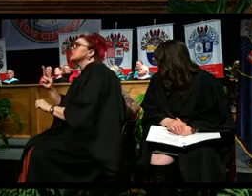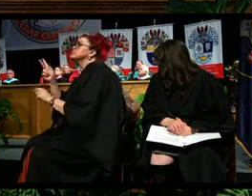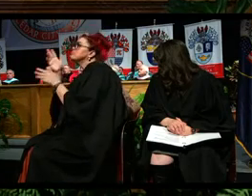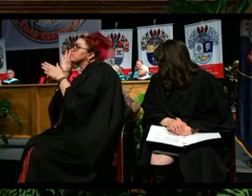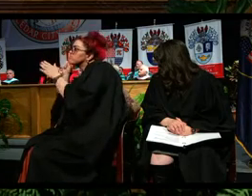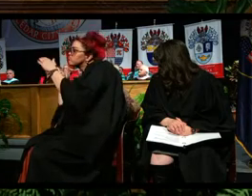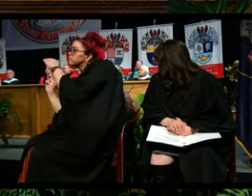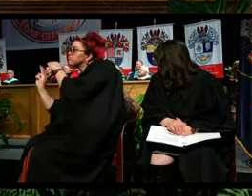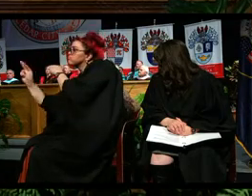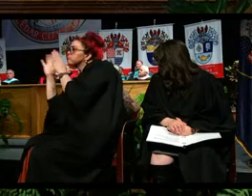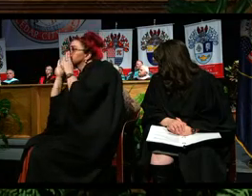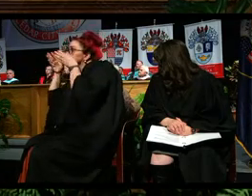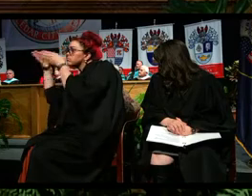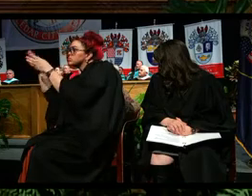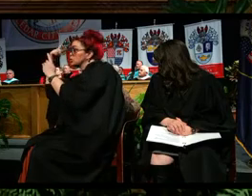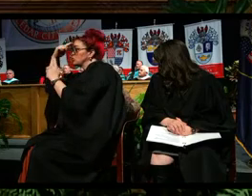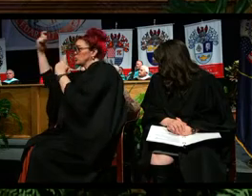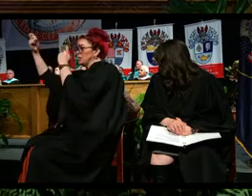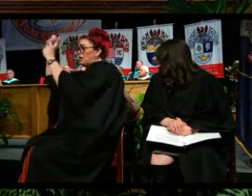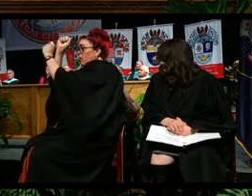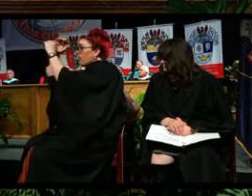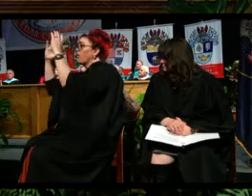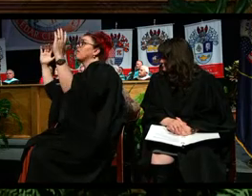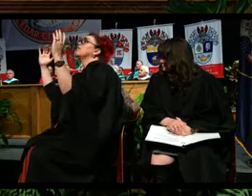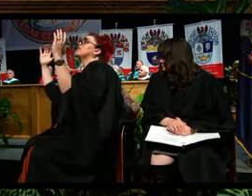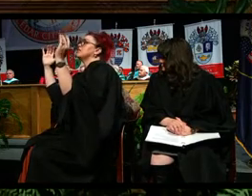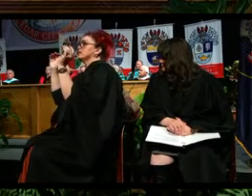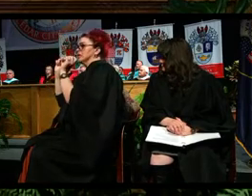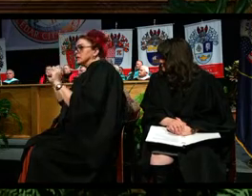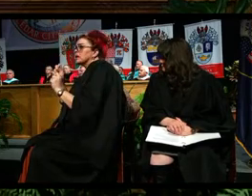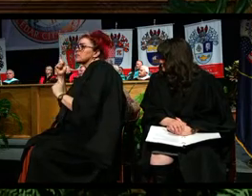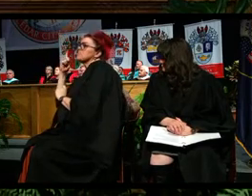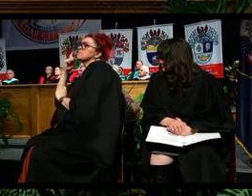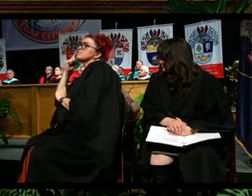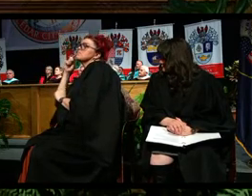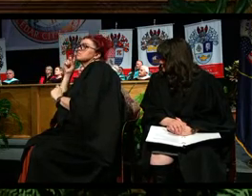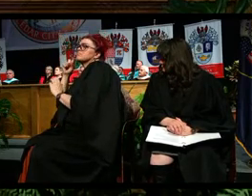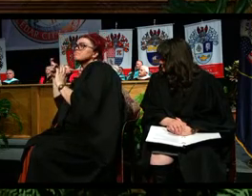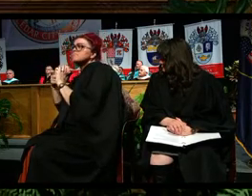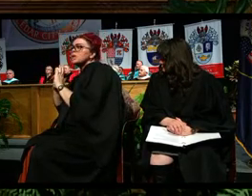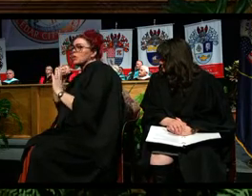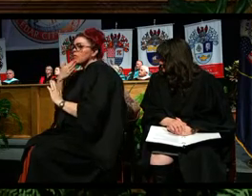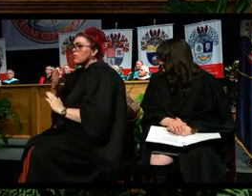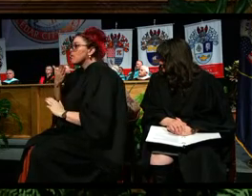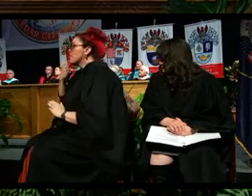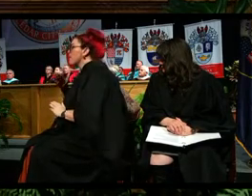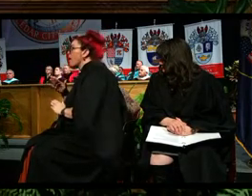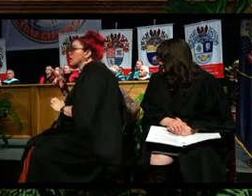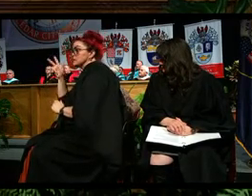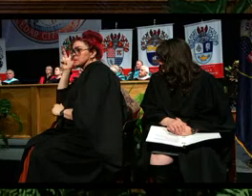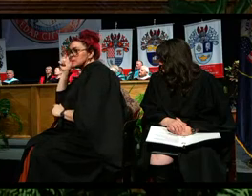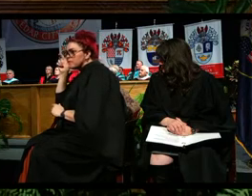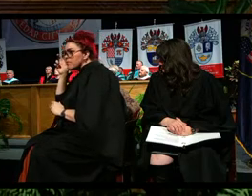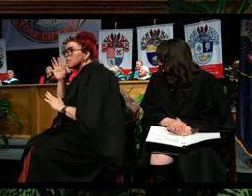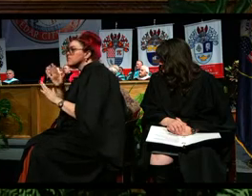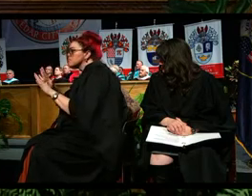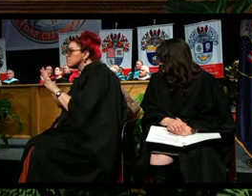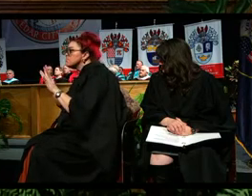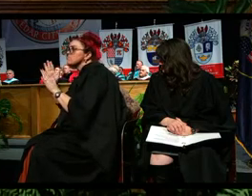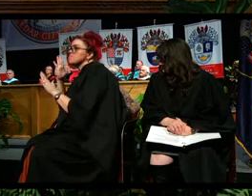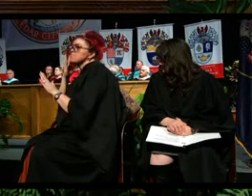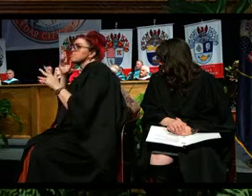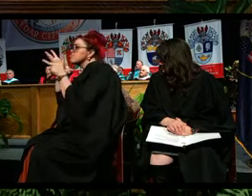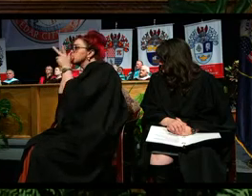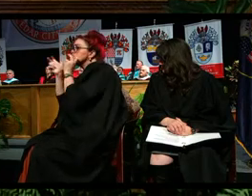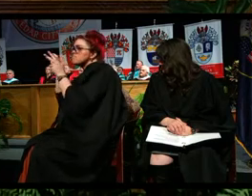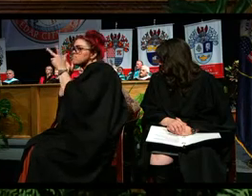vision, be able to dream. She'll be able to discern things, good, bad, evil. Bless